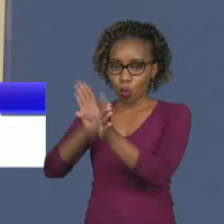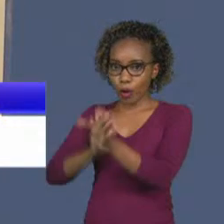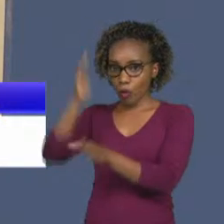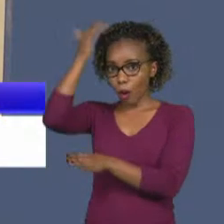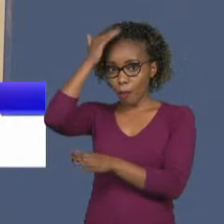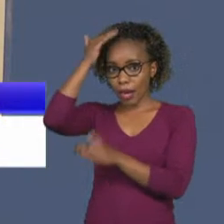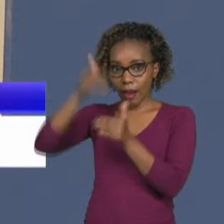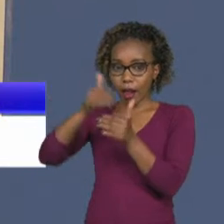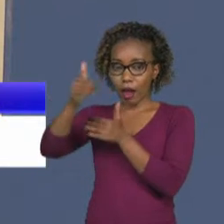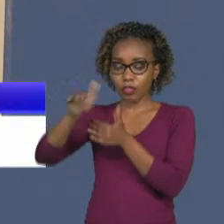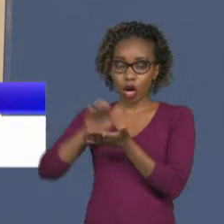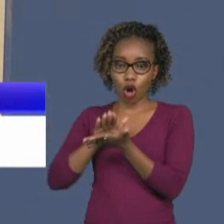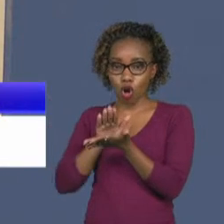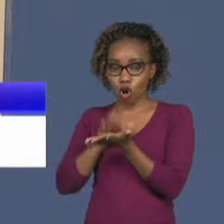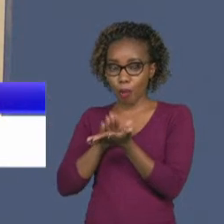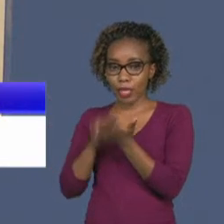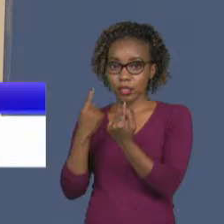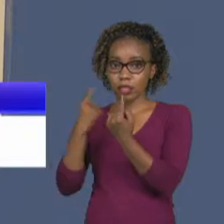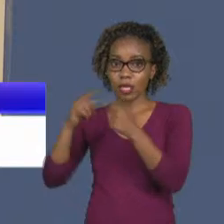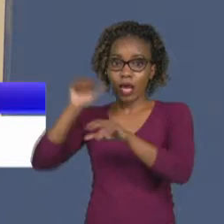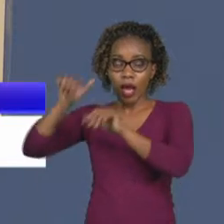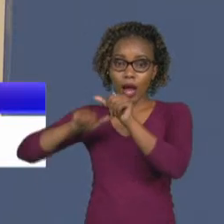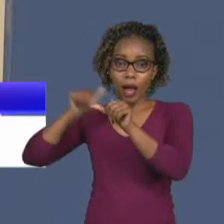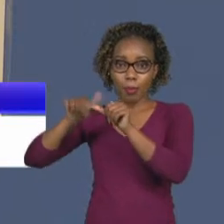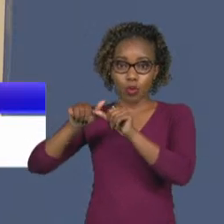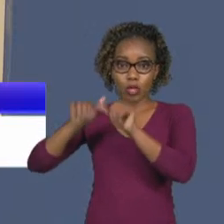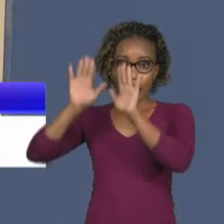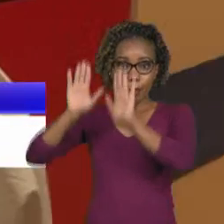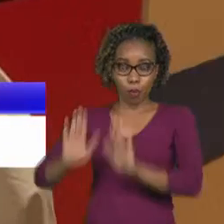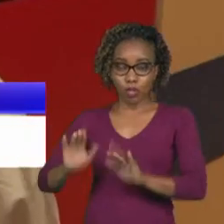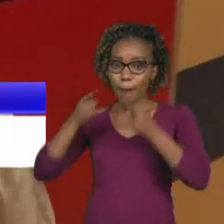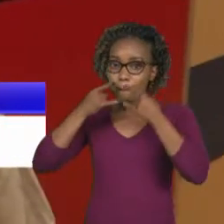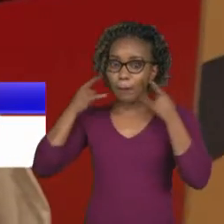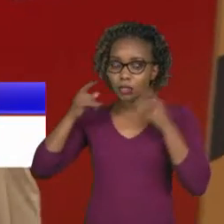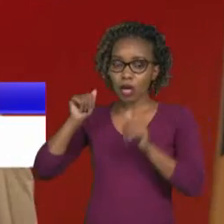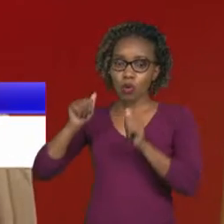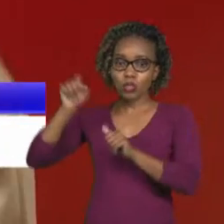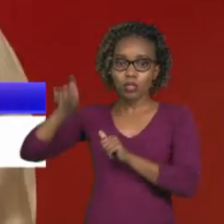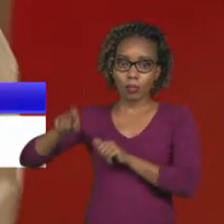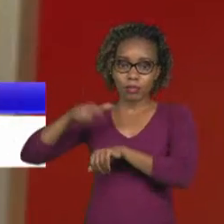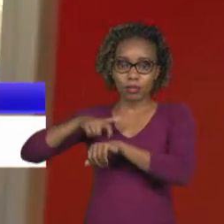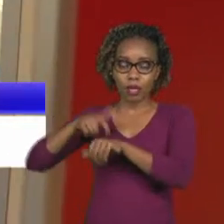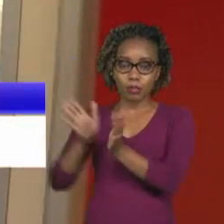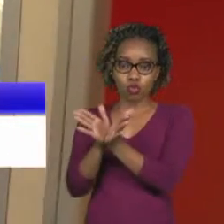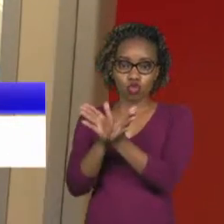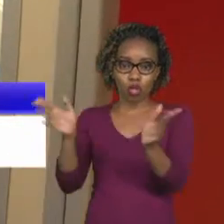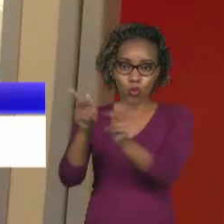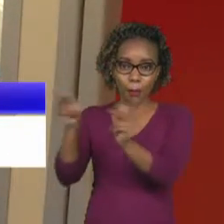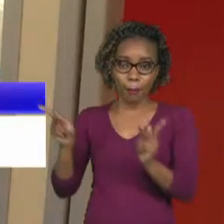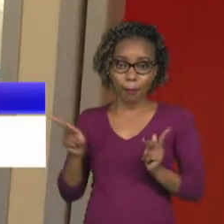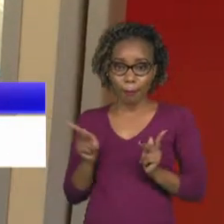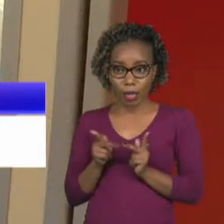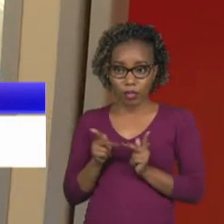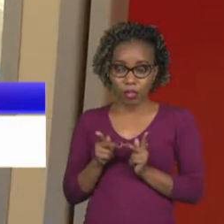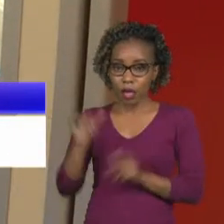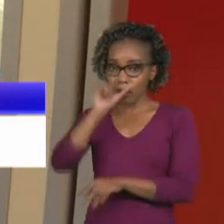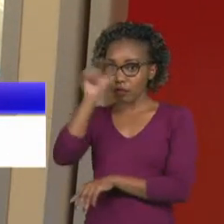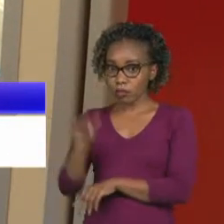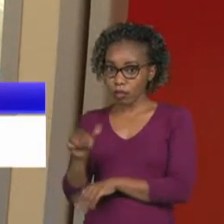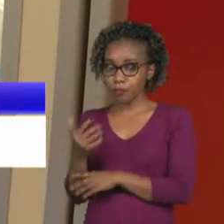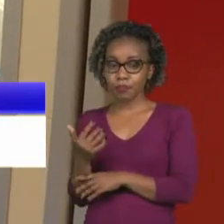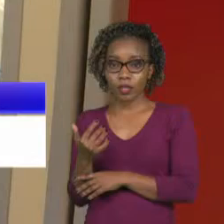over remarks he made questioning the usefulness of masks, which are mandatory in all public places in Italy. Zuccarelli also